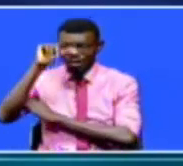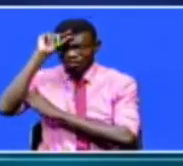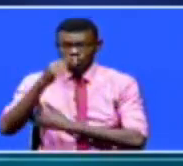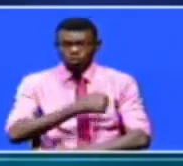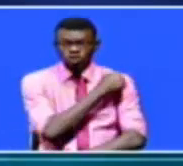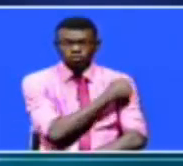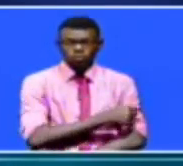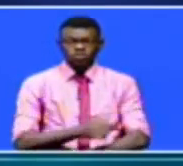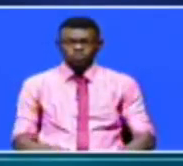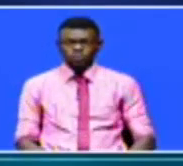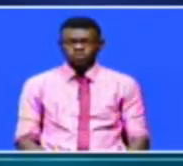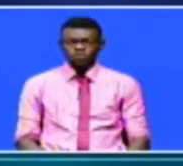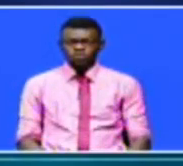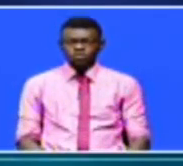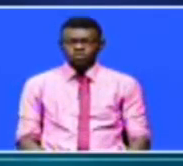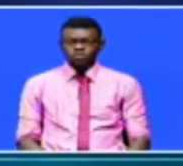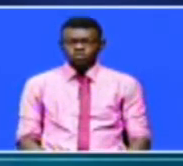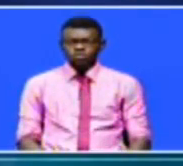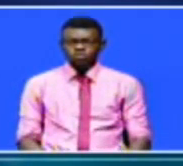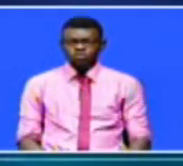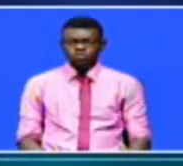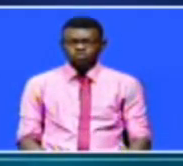Yes. The next month. Yes.